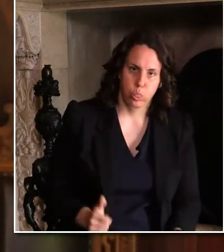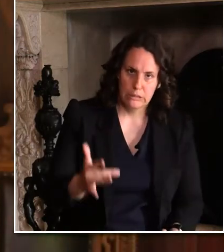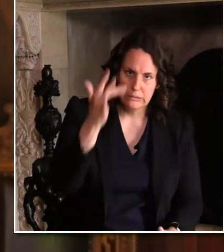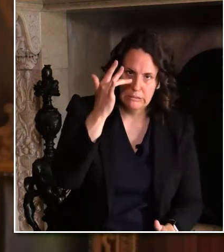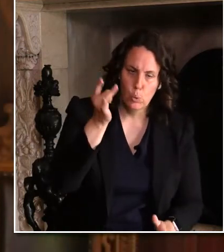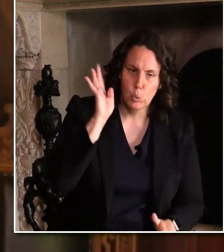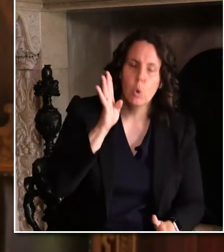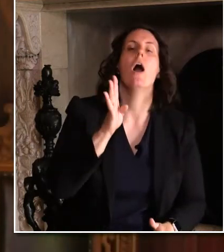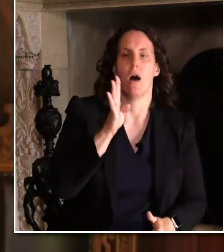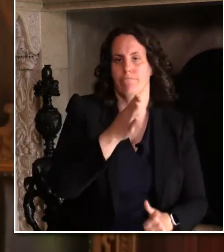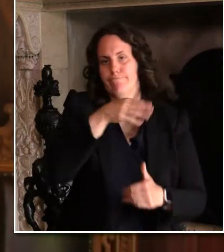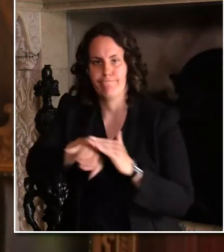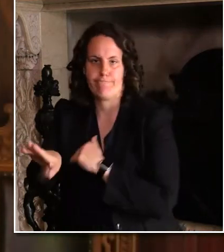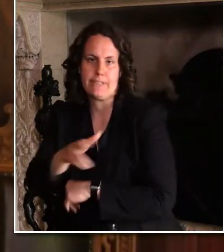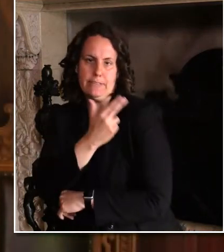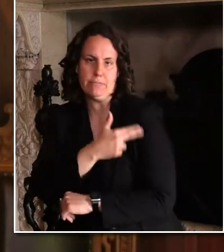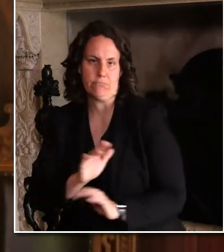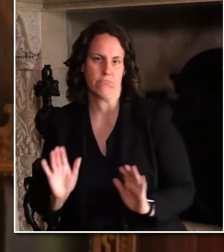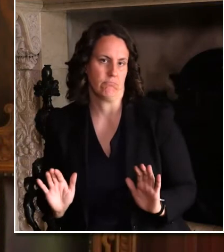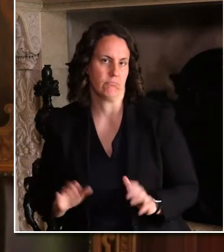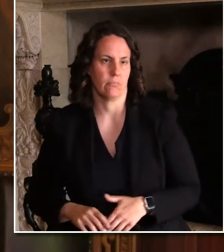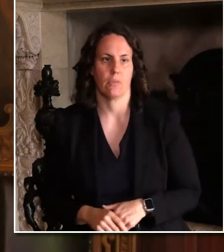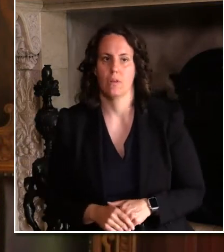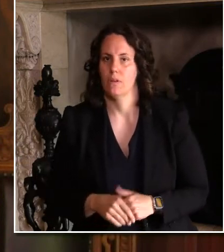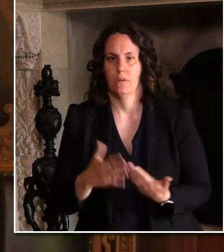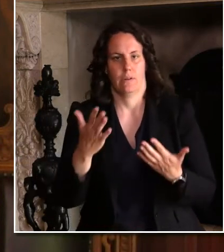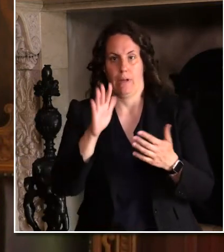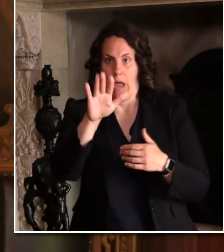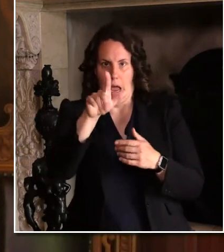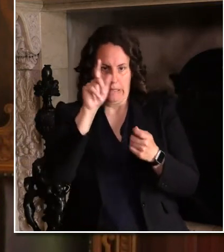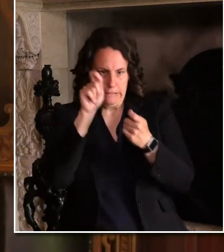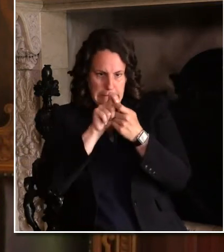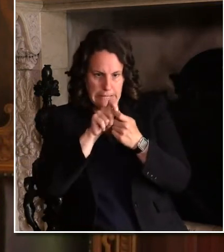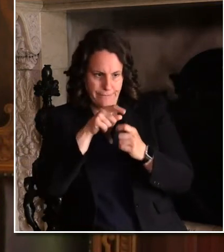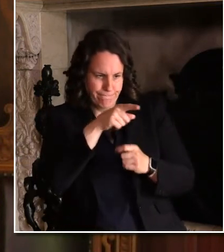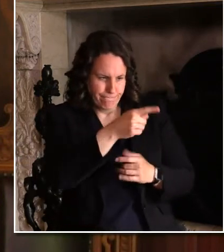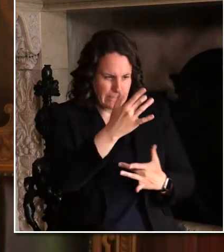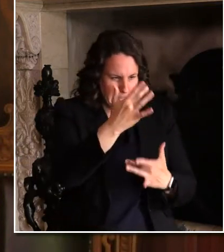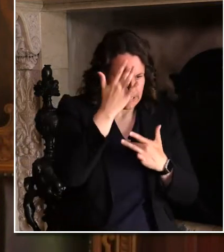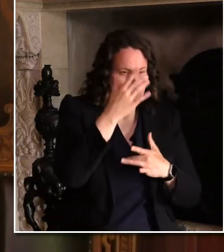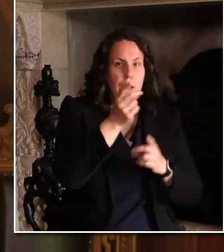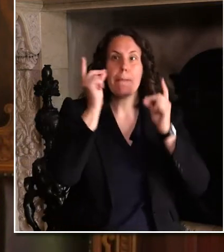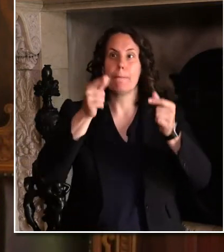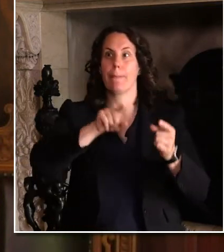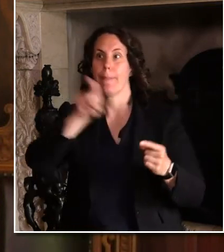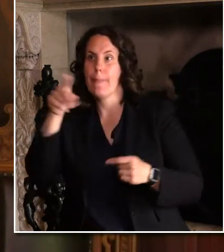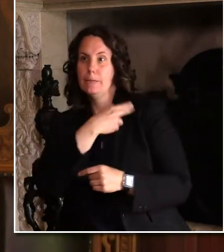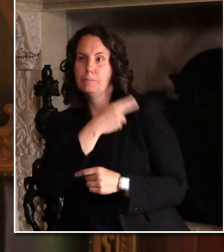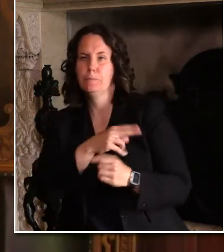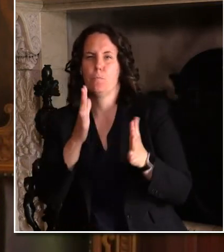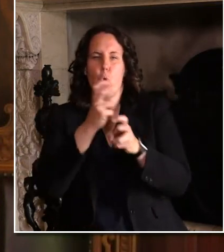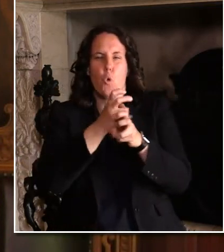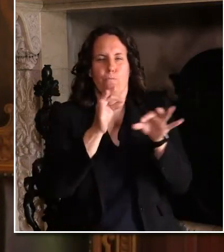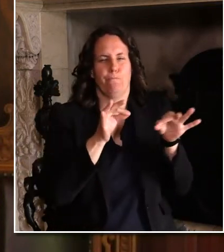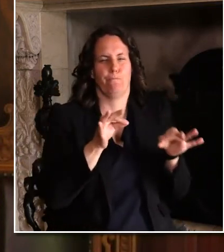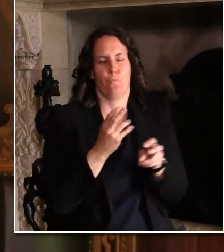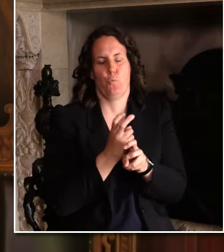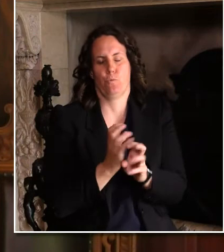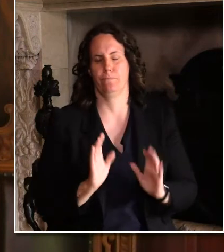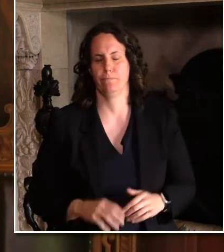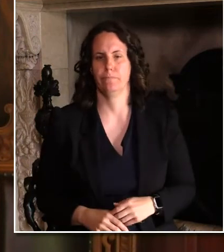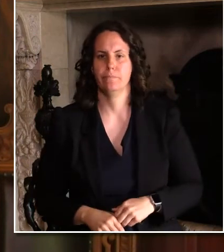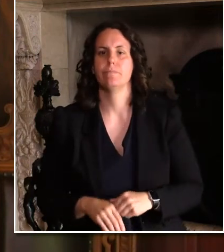when illness. It's been well described for this virus that for reasons people don't really understand, that after a week or two of